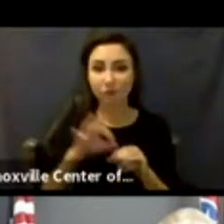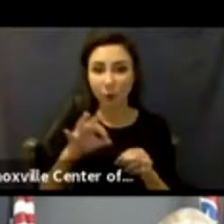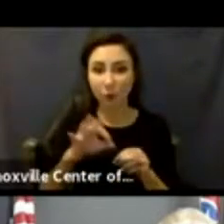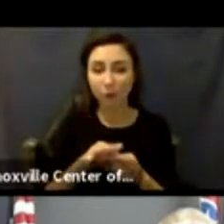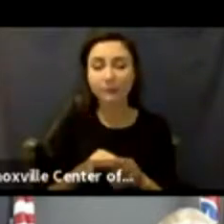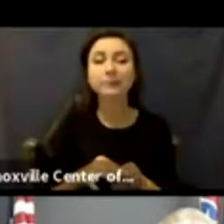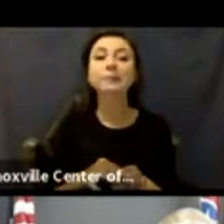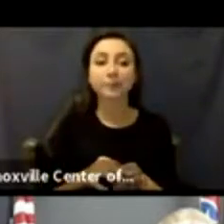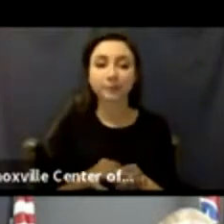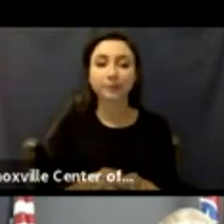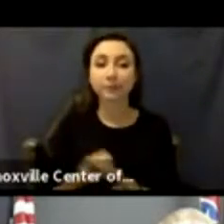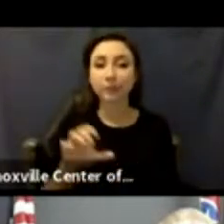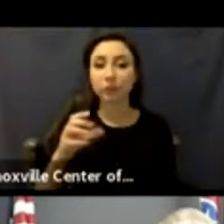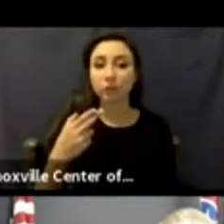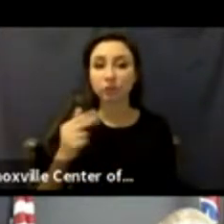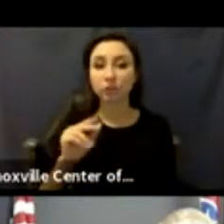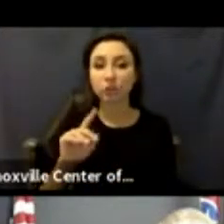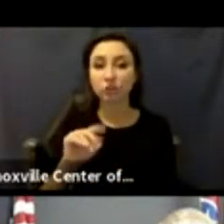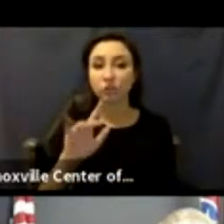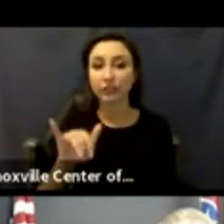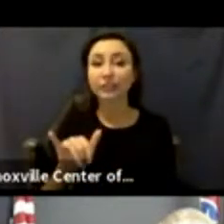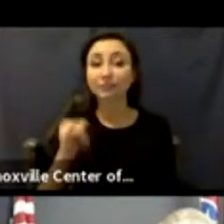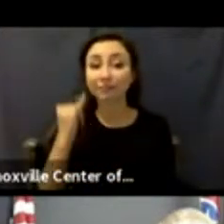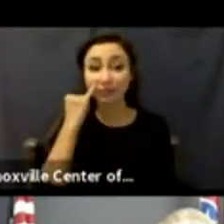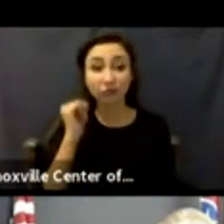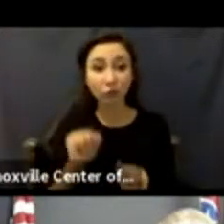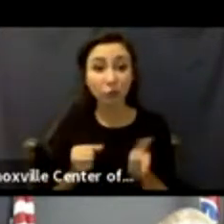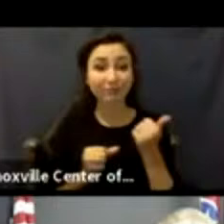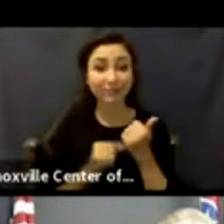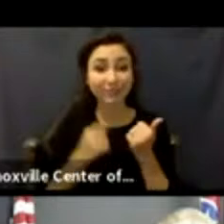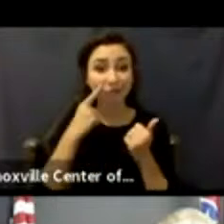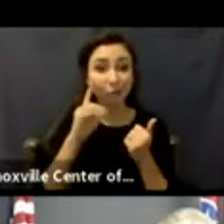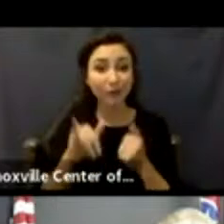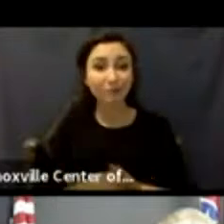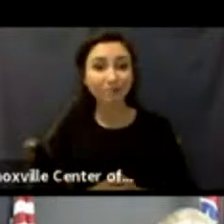vote. Charity, if you could assist us with that, please.